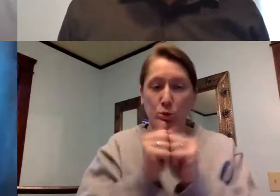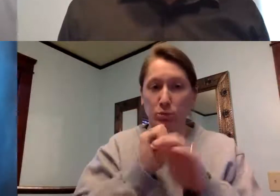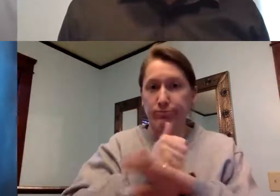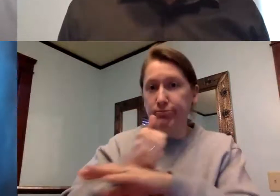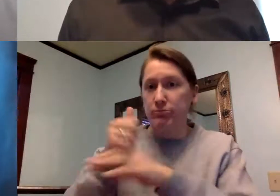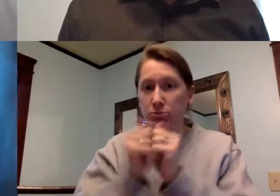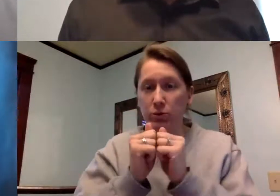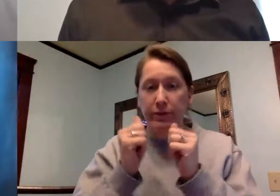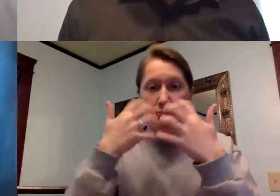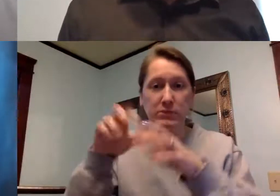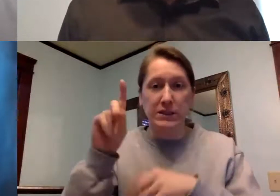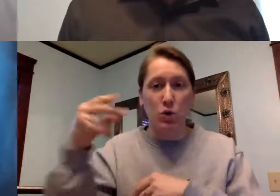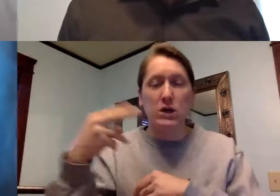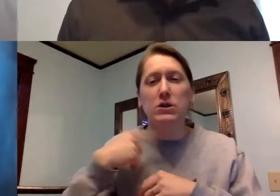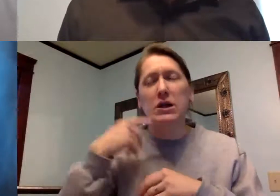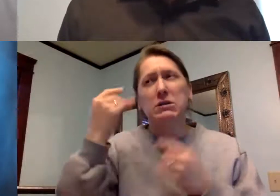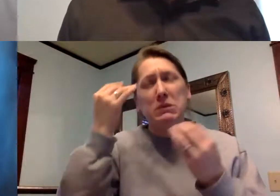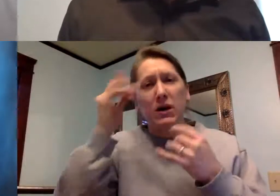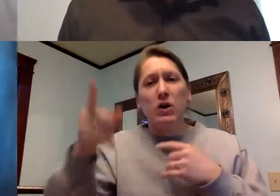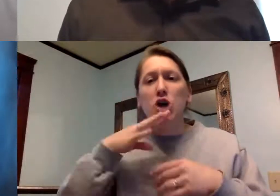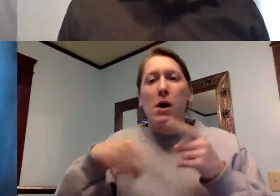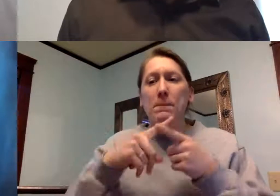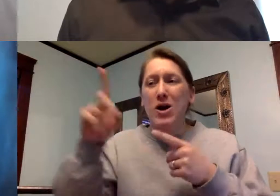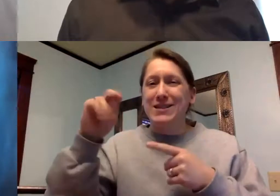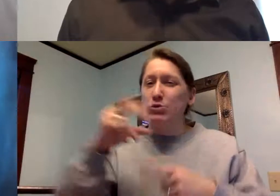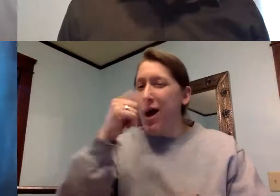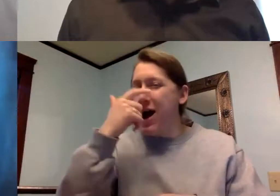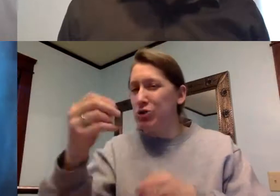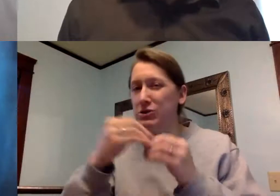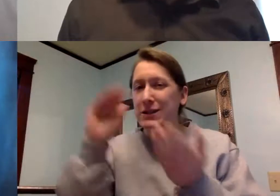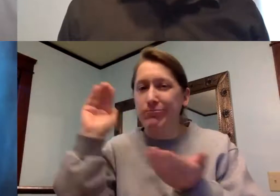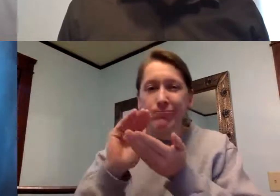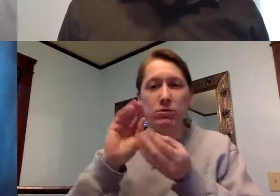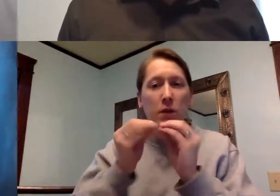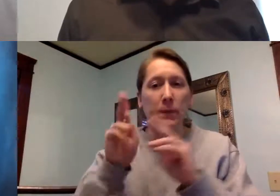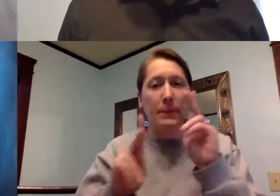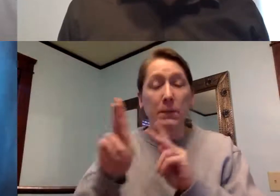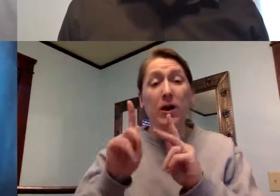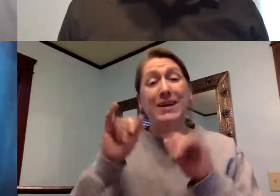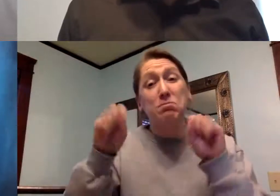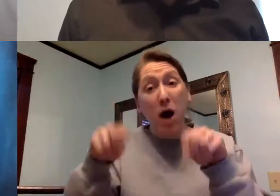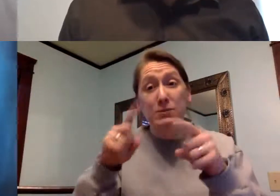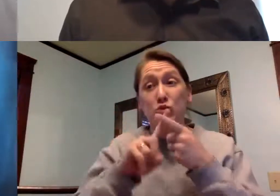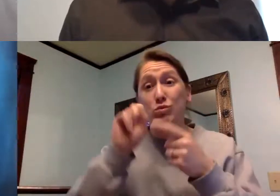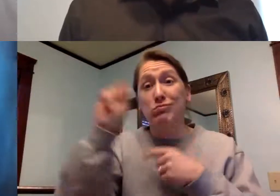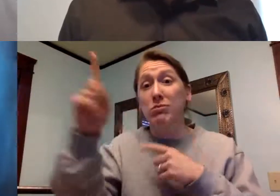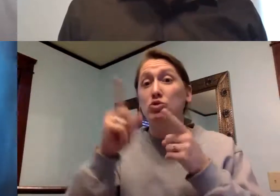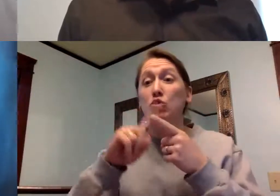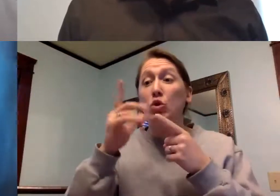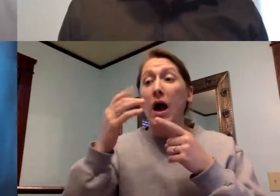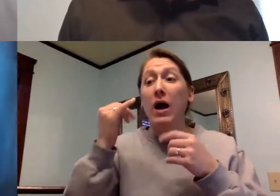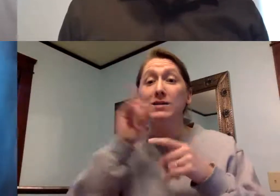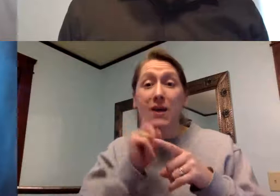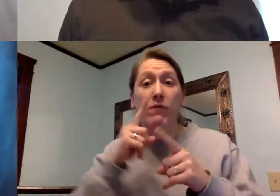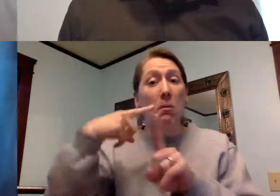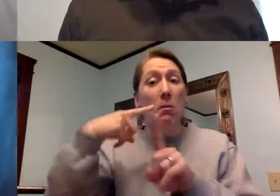Mike Bear and Ernest, thank you so much. And with that relationship with the Department of Health. But I think that I know they're not as interested